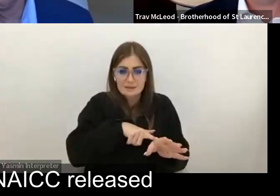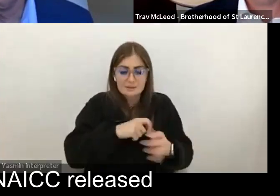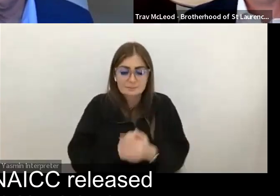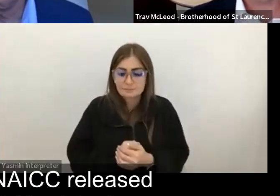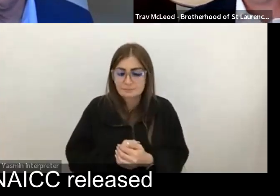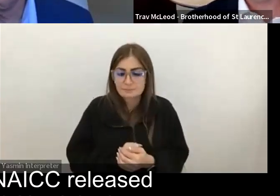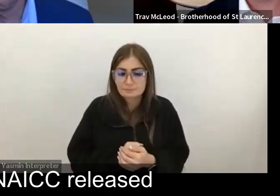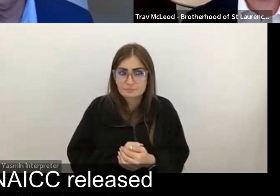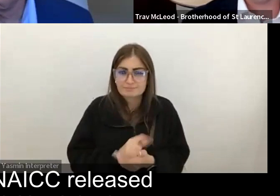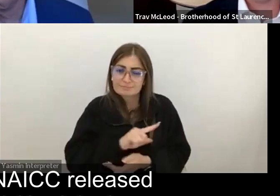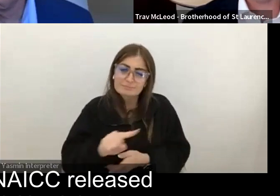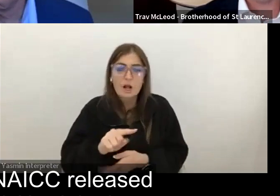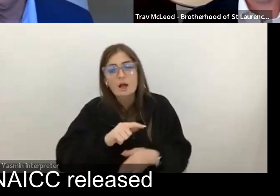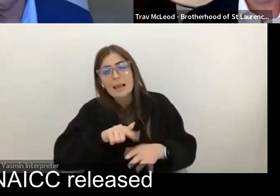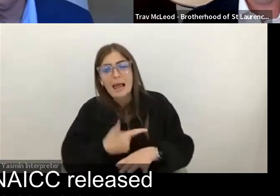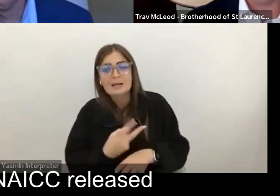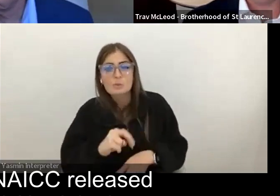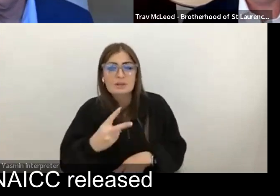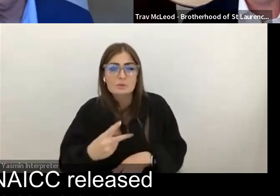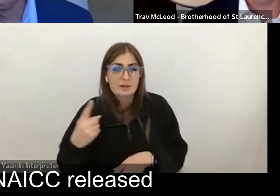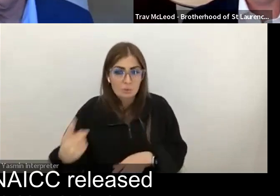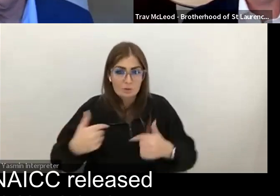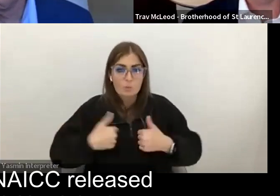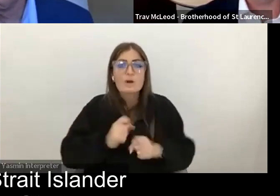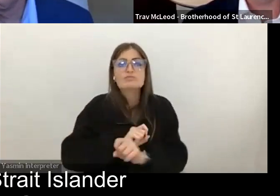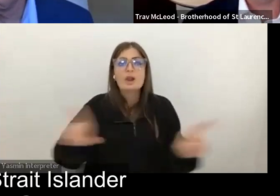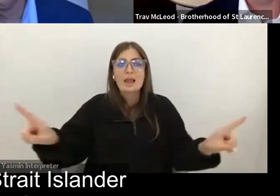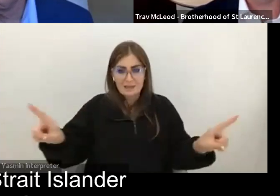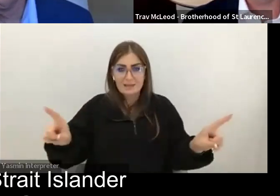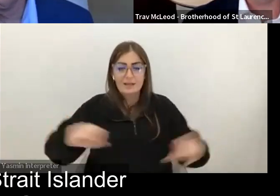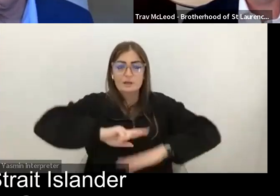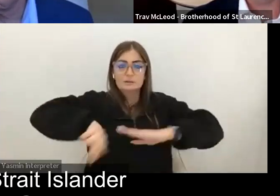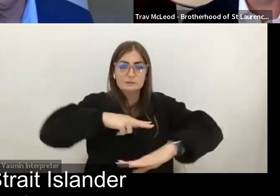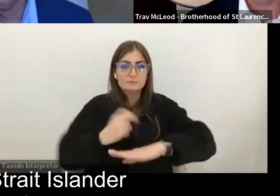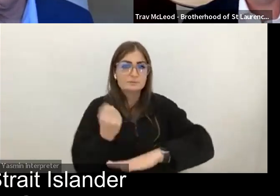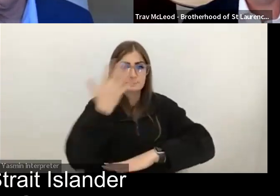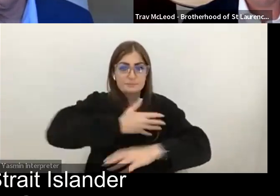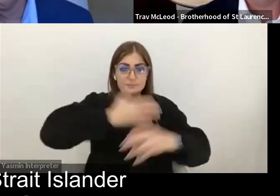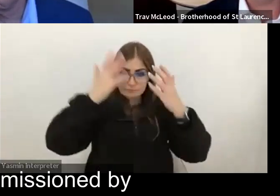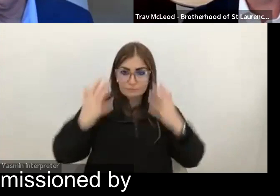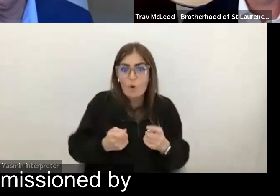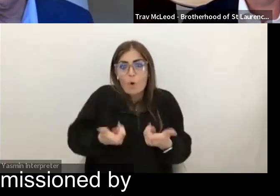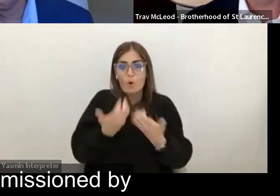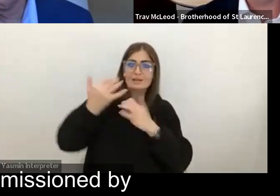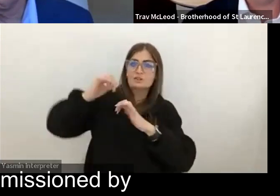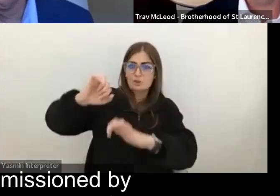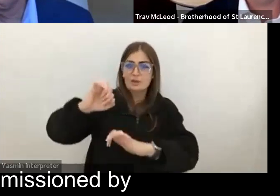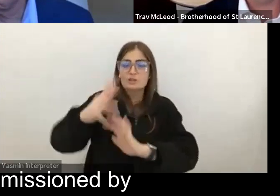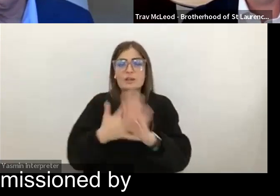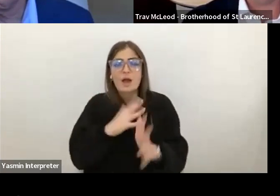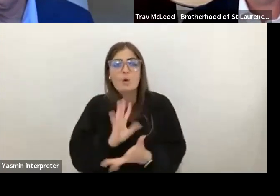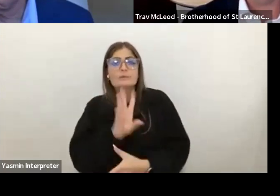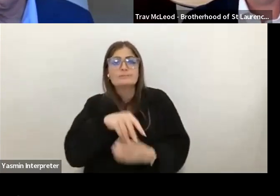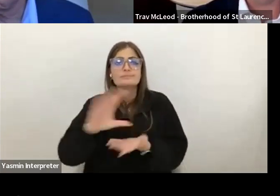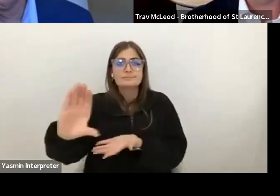late 2021, SNAIC released the National Aboriginal and Torres Strait Islander Early Years Strategy that was commissioned by the federal